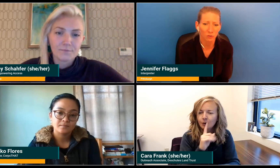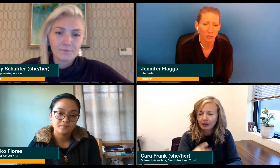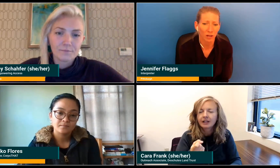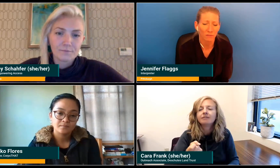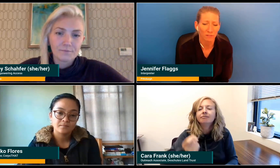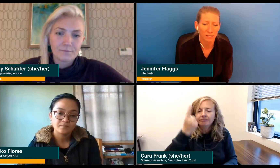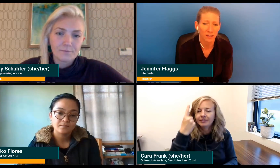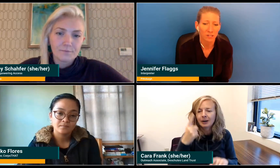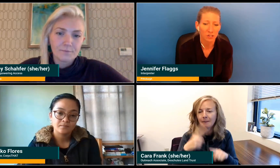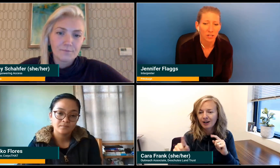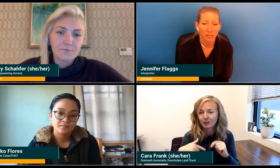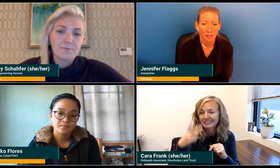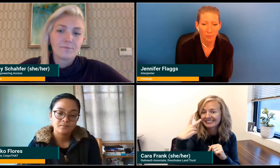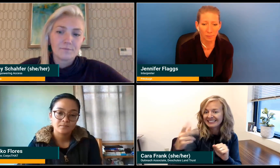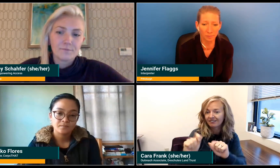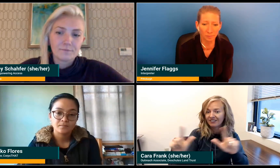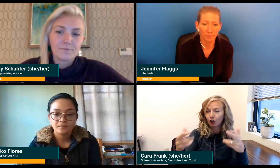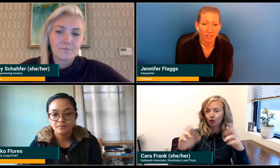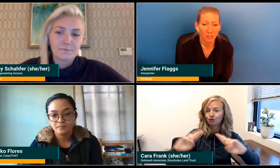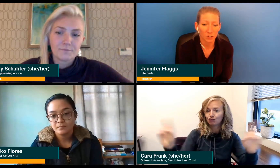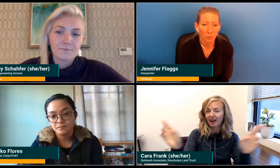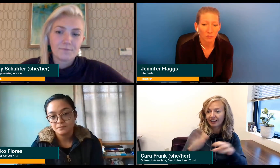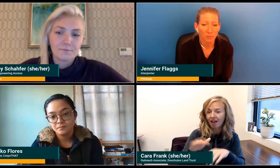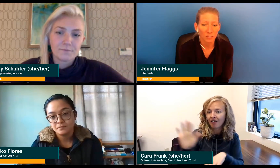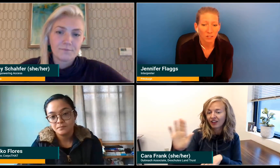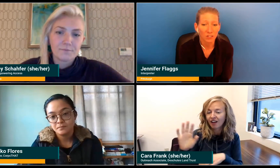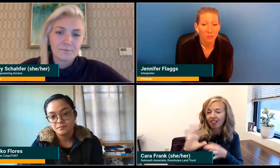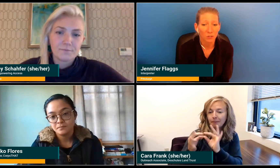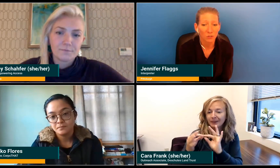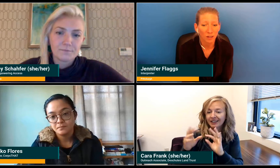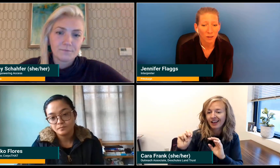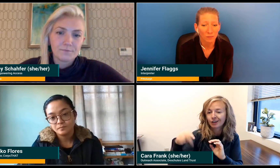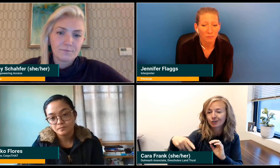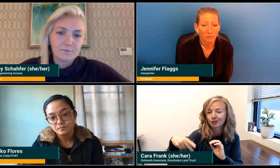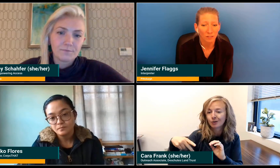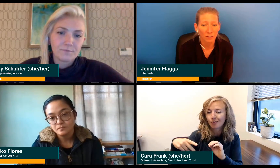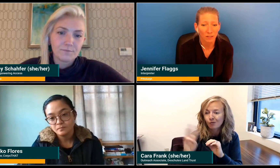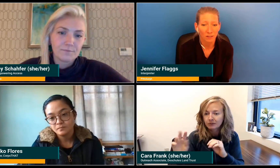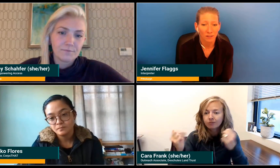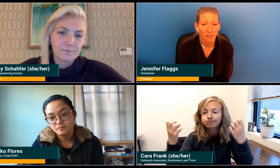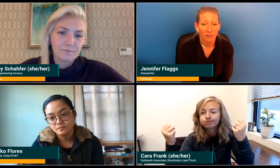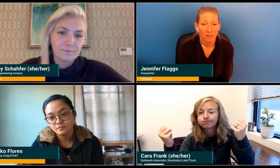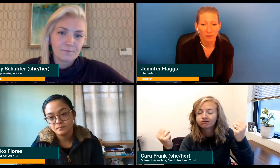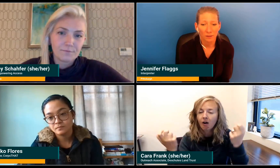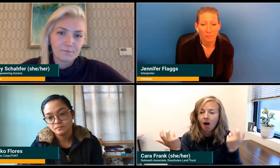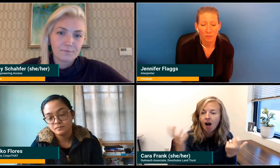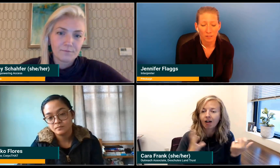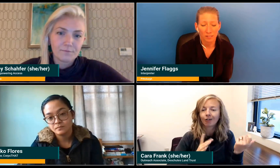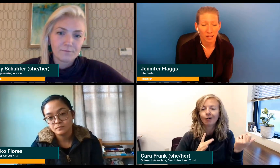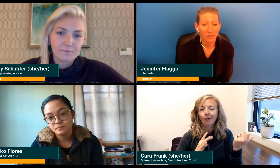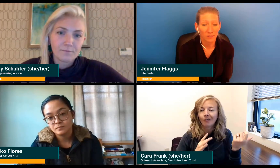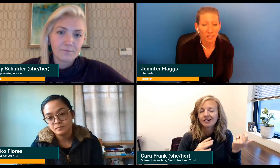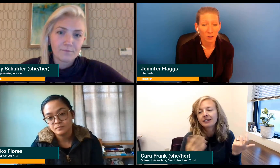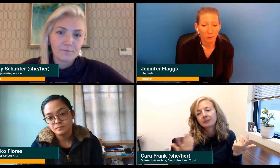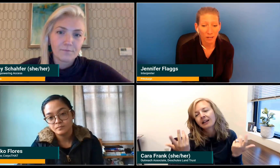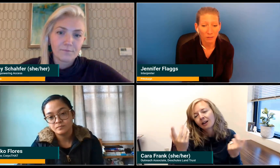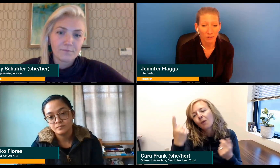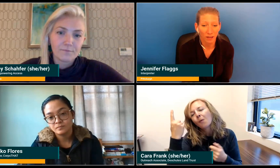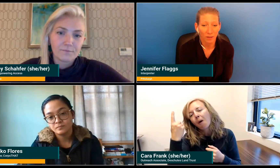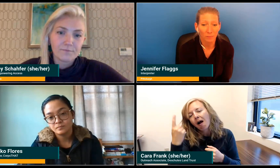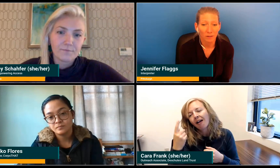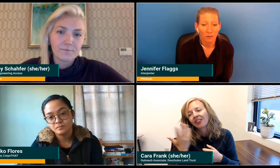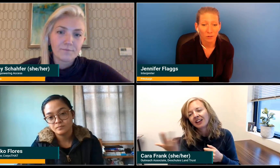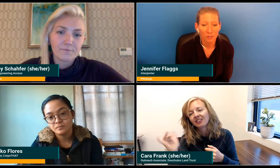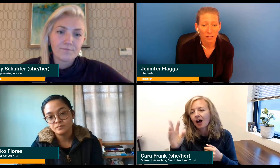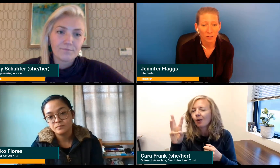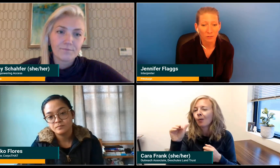to go through a lot of the signage and interpretive materials. So when you've got a video, a signed video ready for